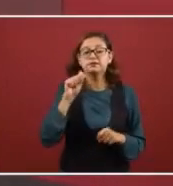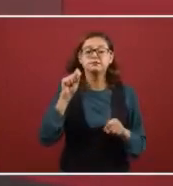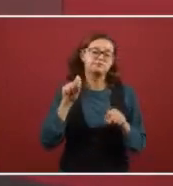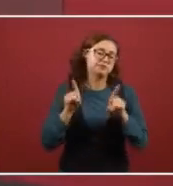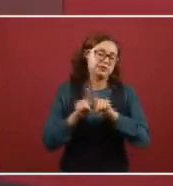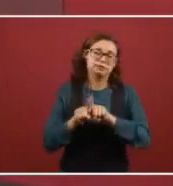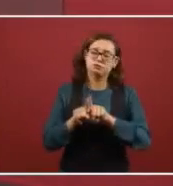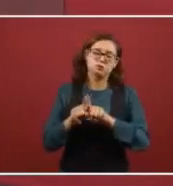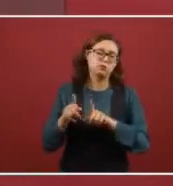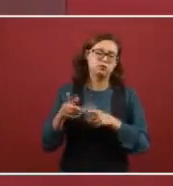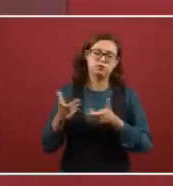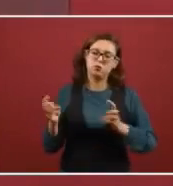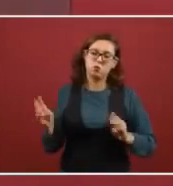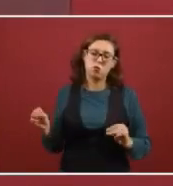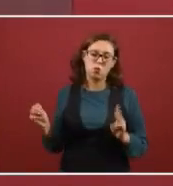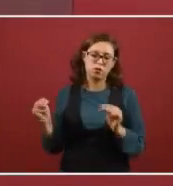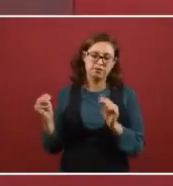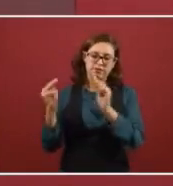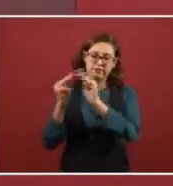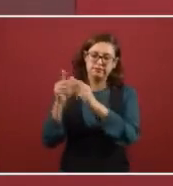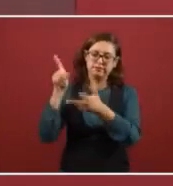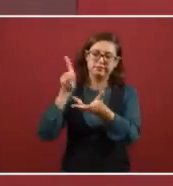with mines